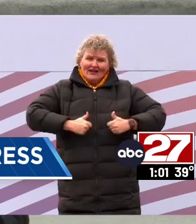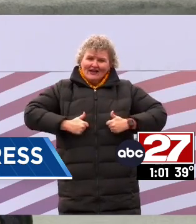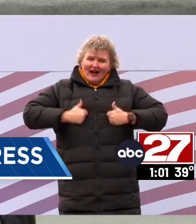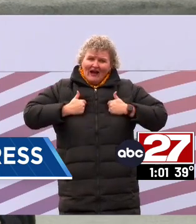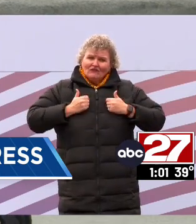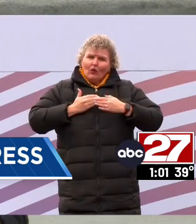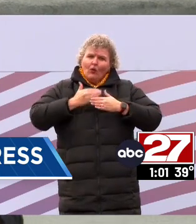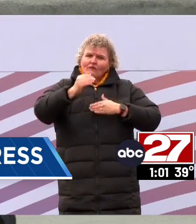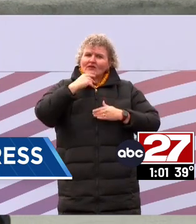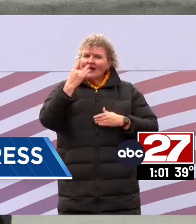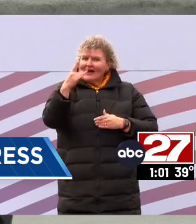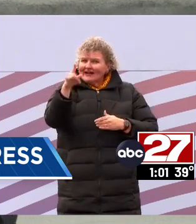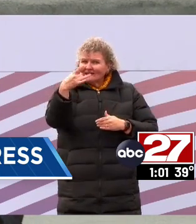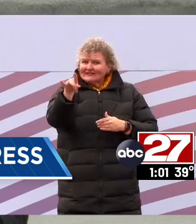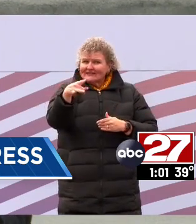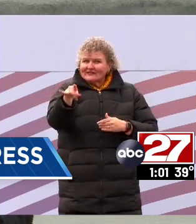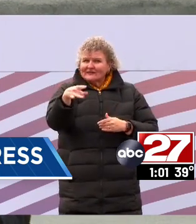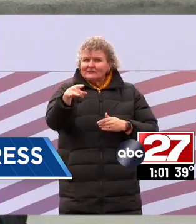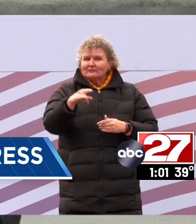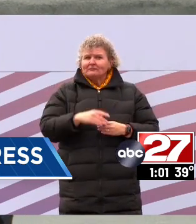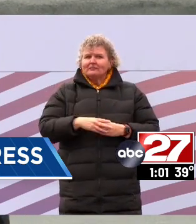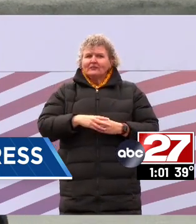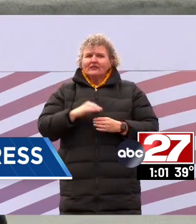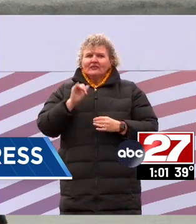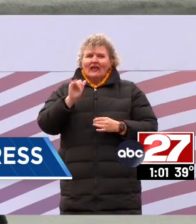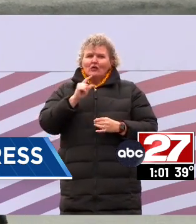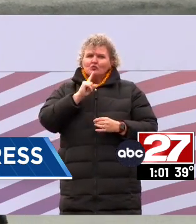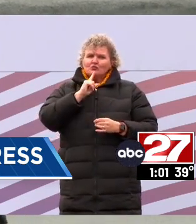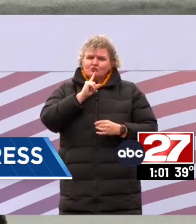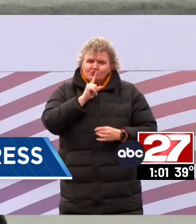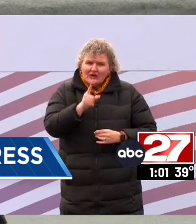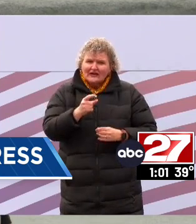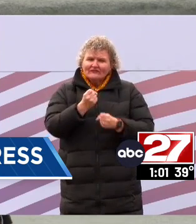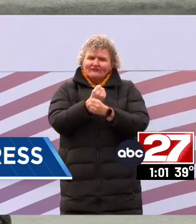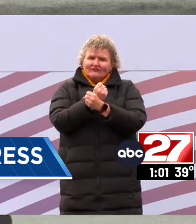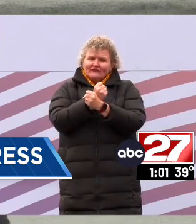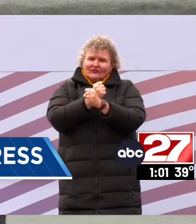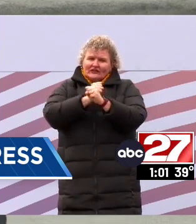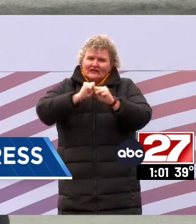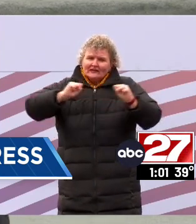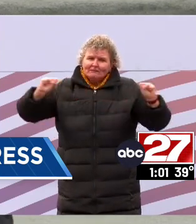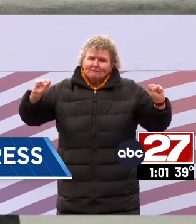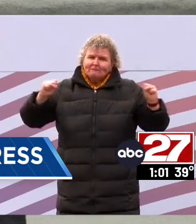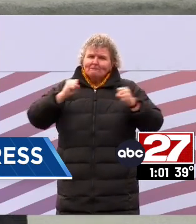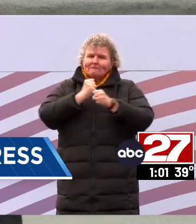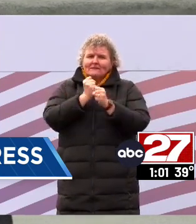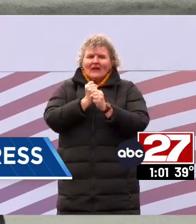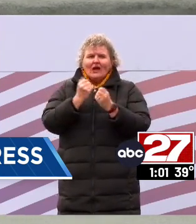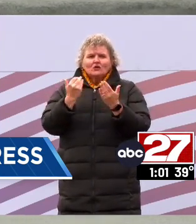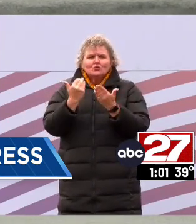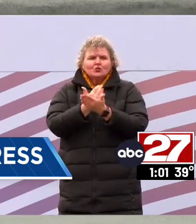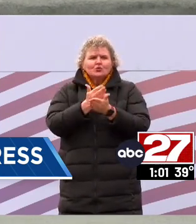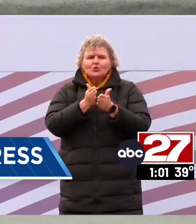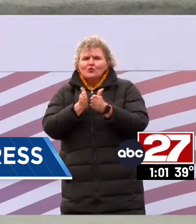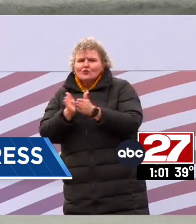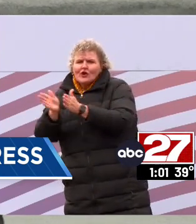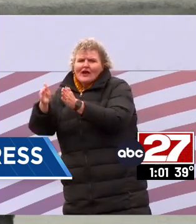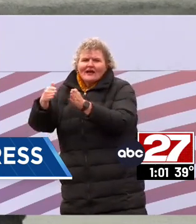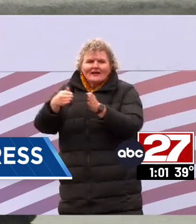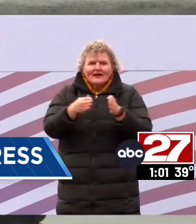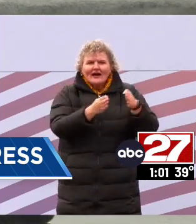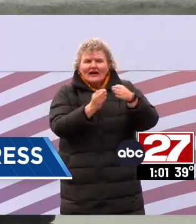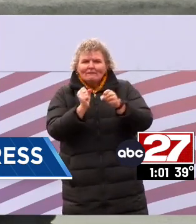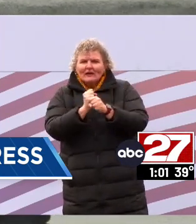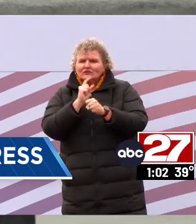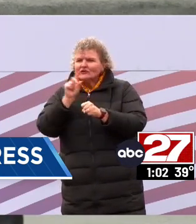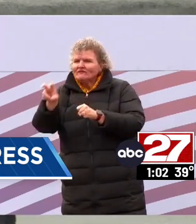The kind of real freedom that comes when we create new pathways to opportunity by investing in vo-tech